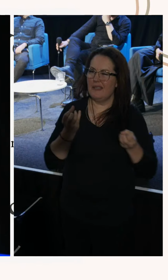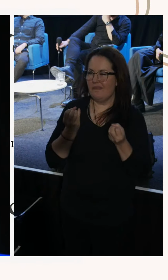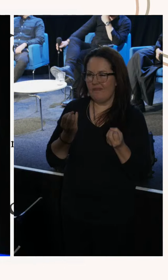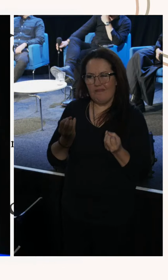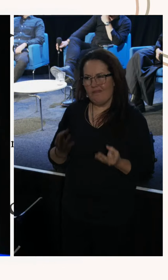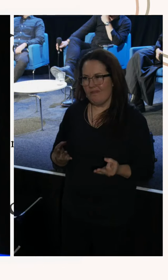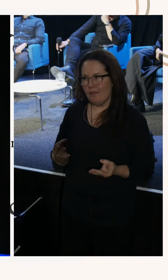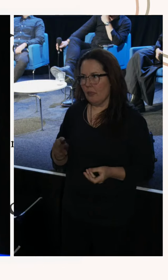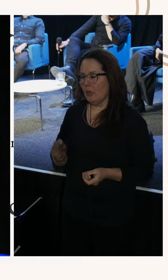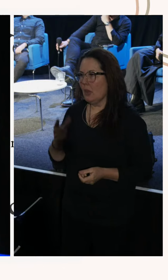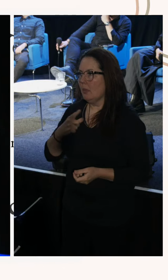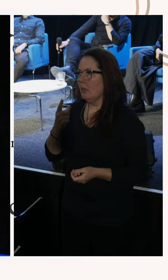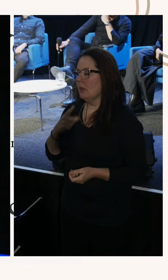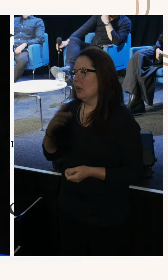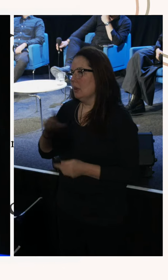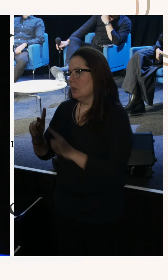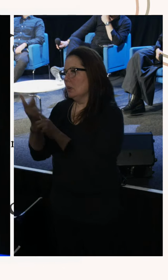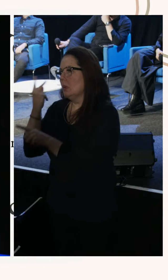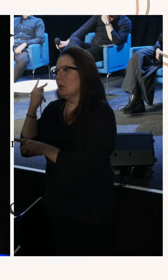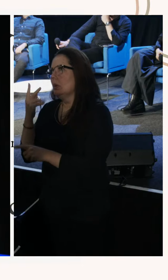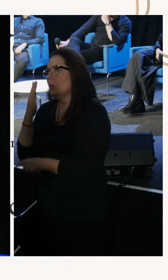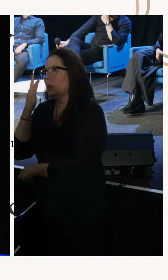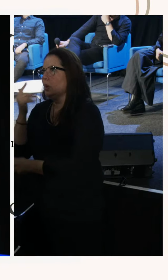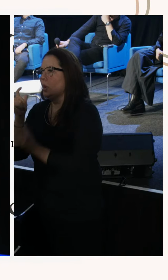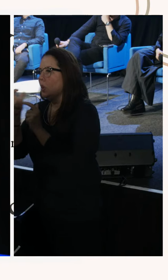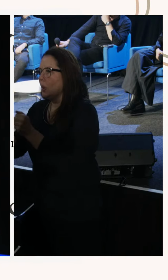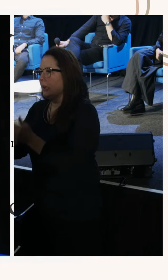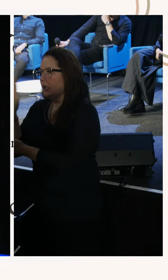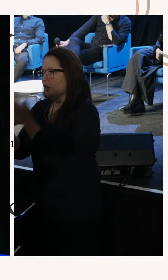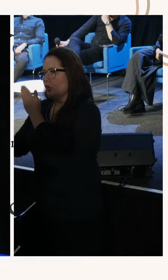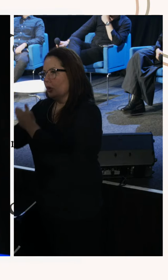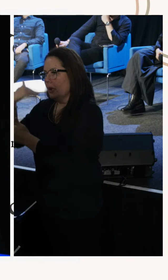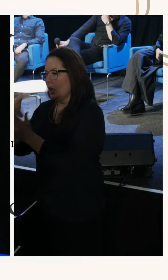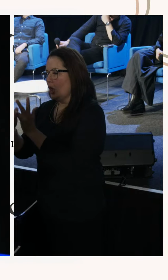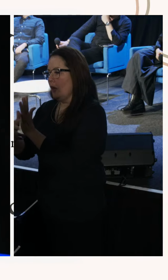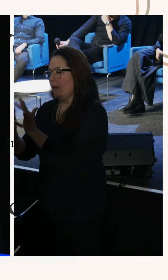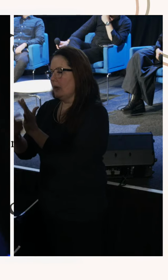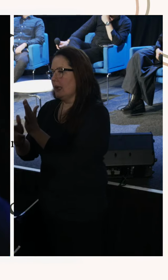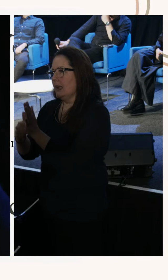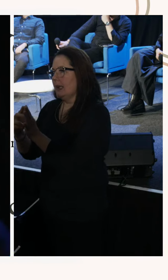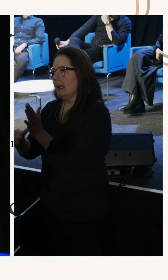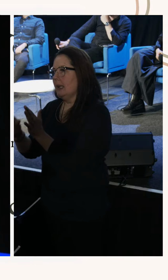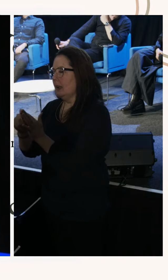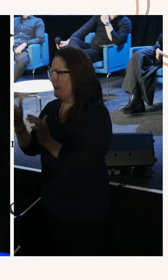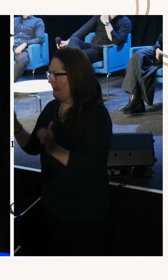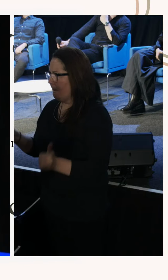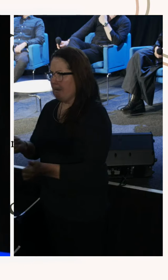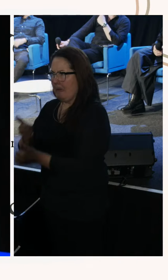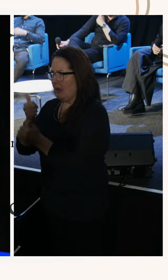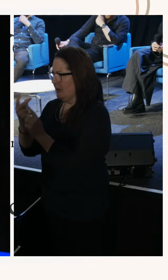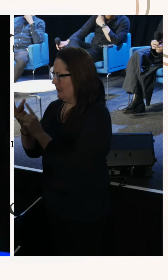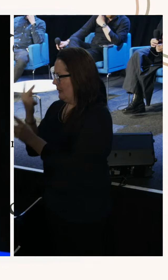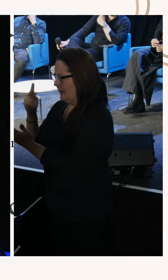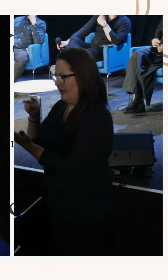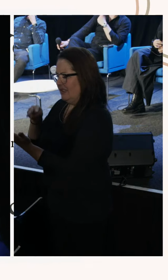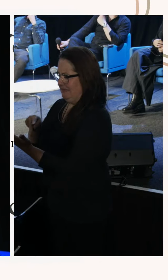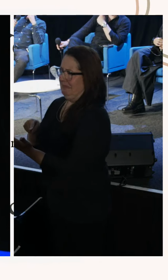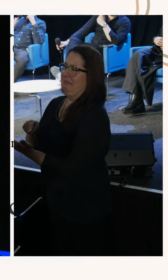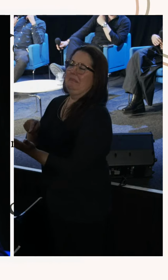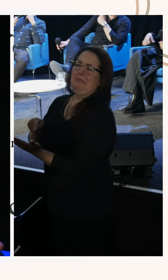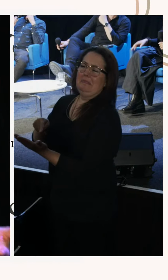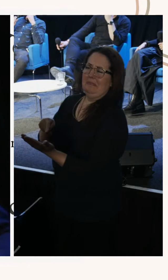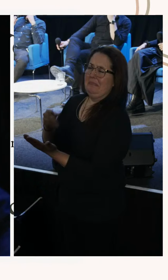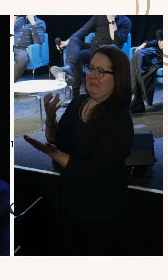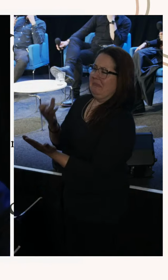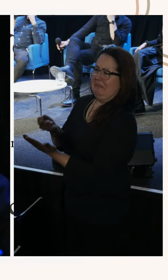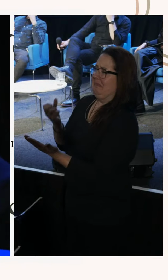mean, if you look back on the early history of Overland, there's a lot wrong with it. You know, I